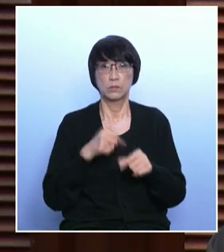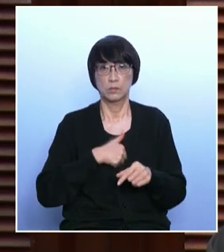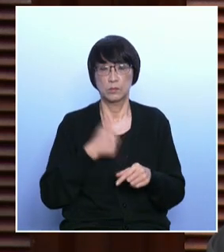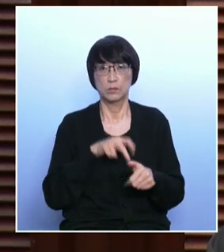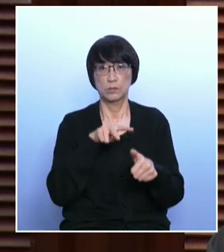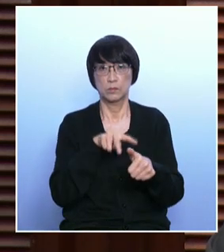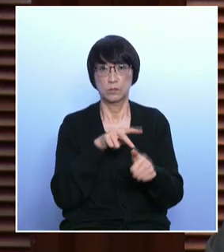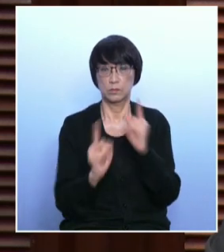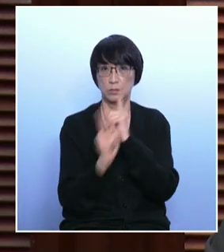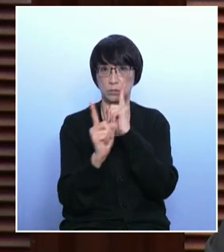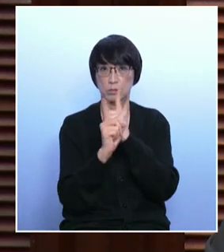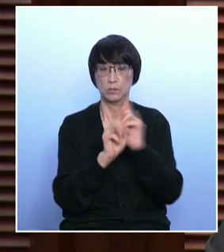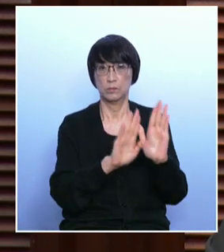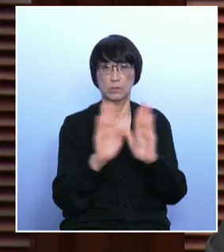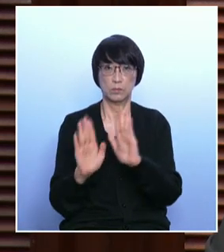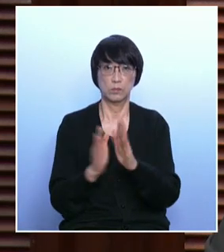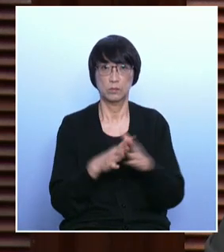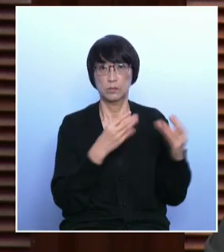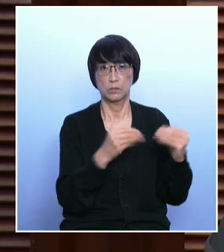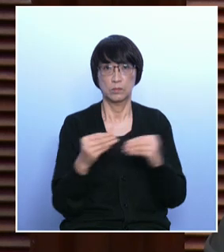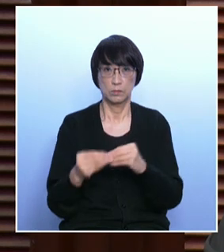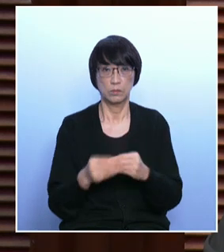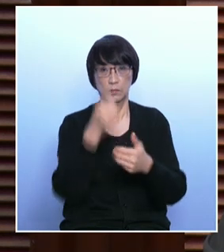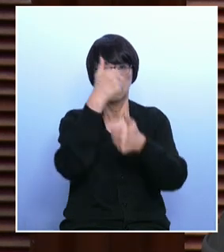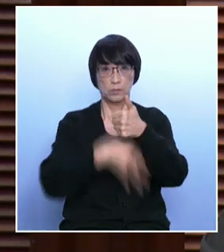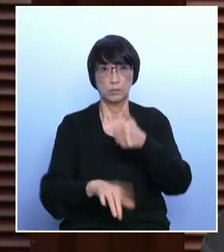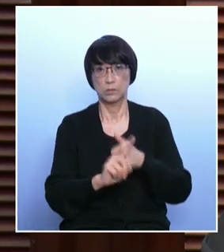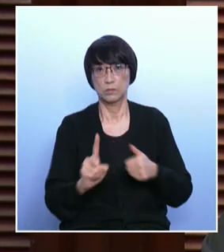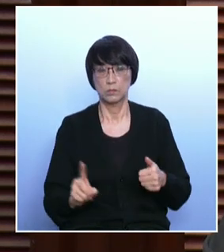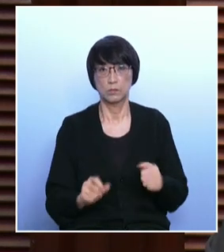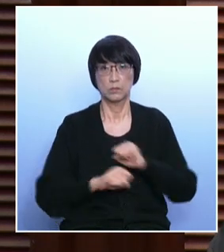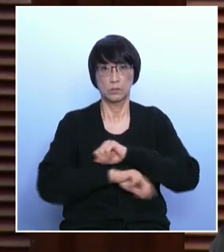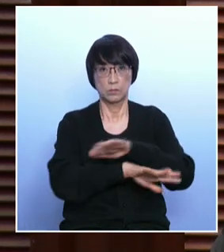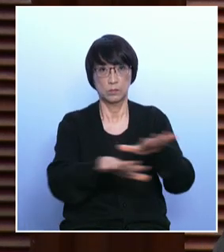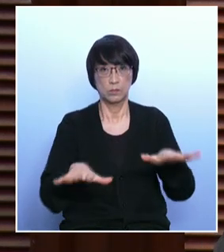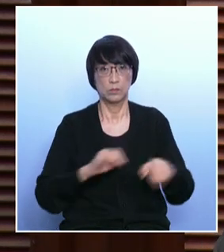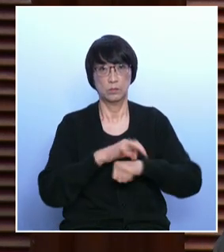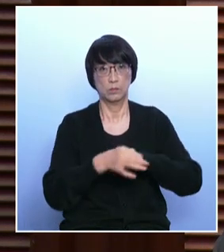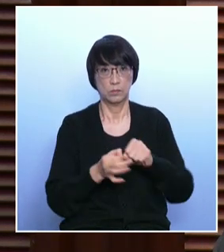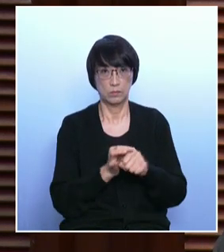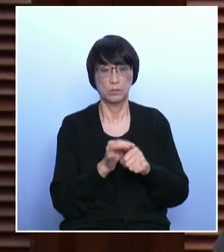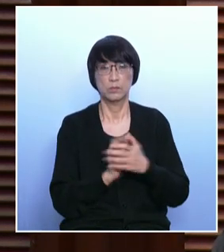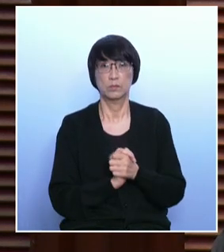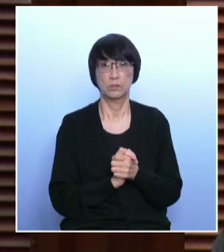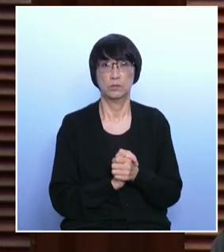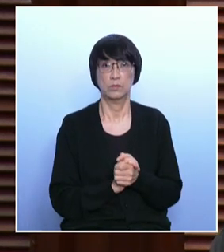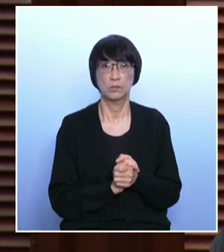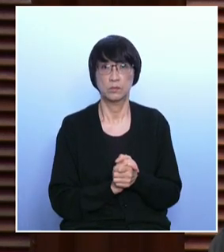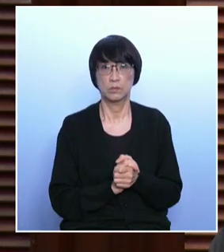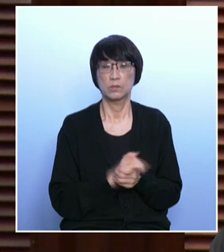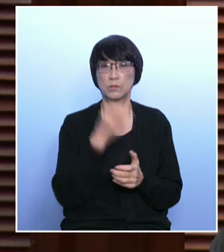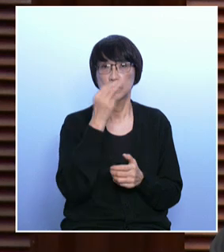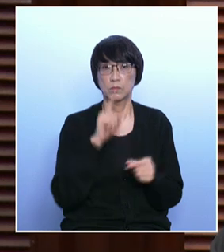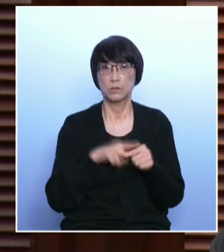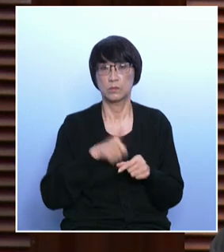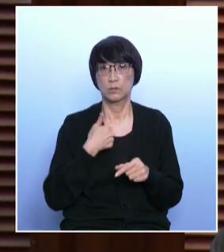CM extensively, and utilizing Hong Kong's international status to promote CM management standards, service, and